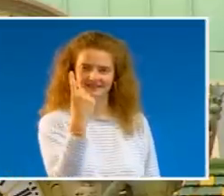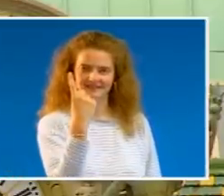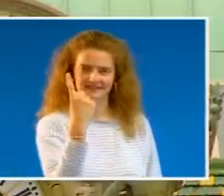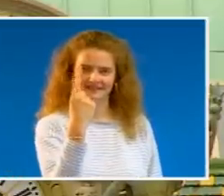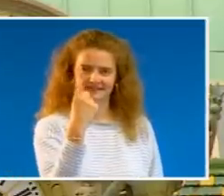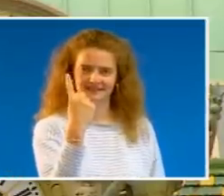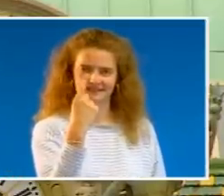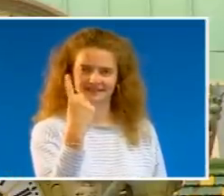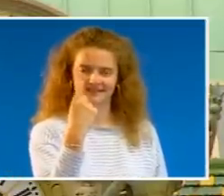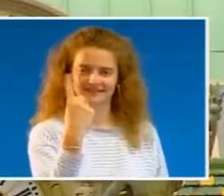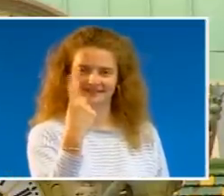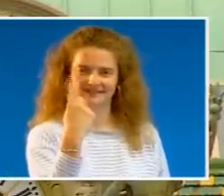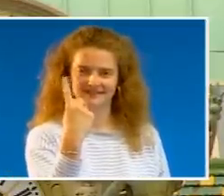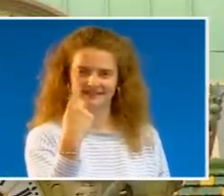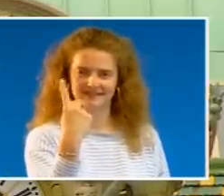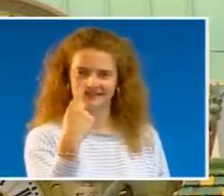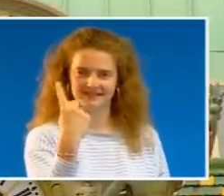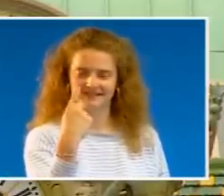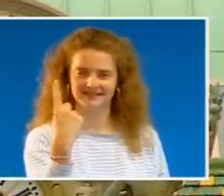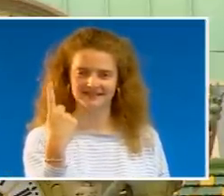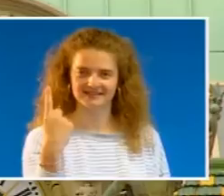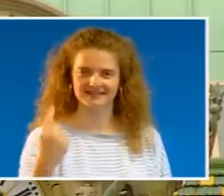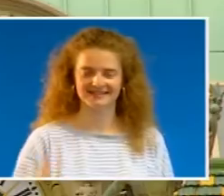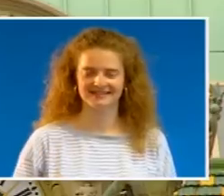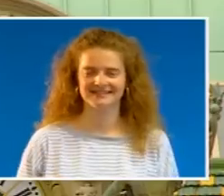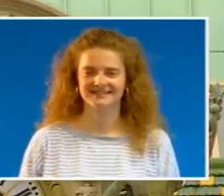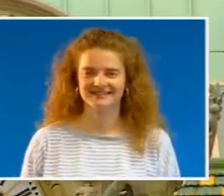say? Tick a tick a tick a tick a tick a tick a tick.